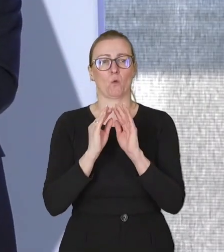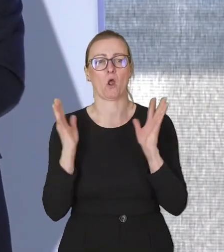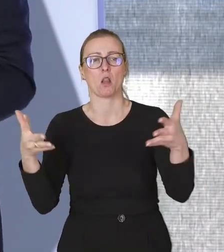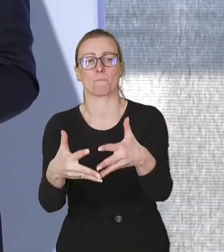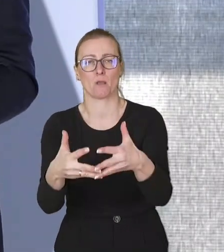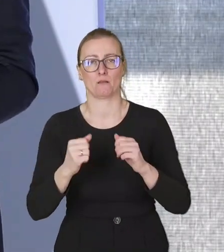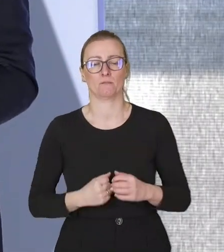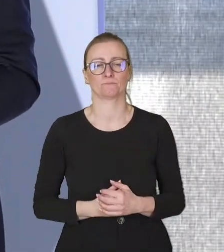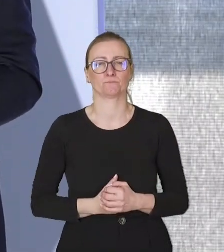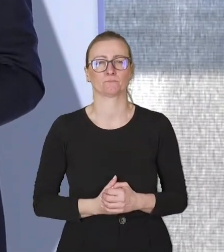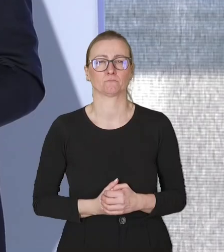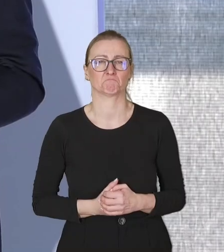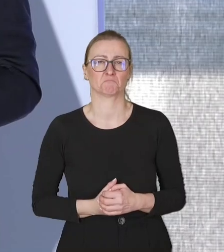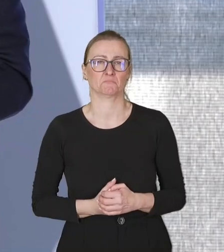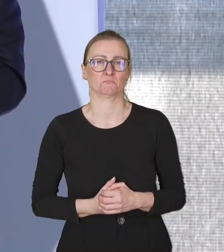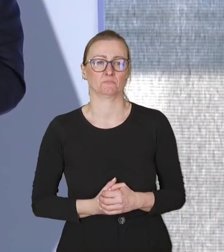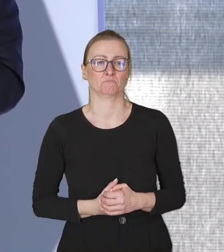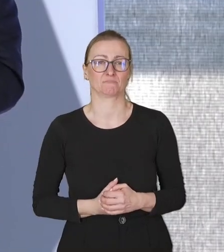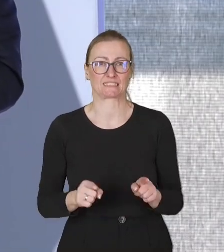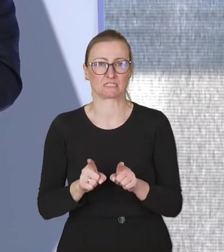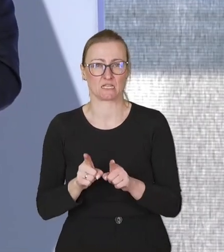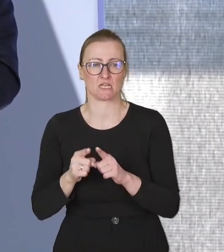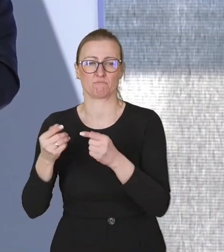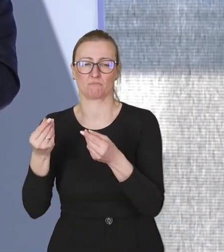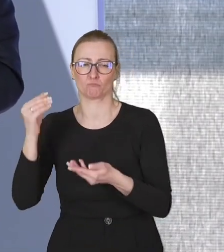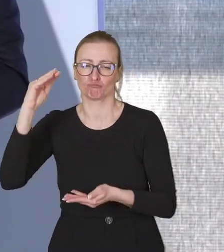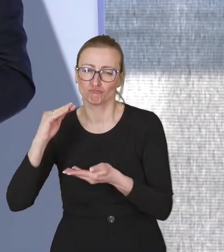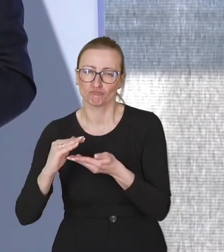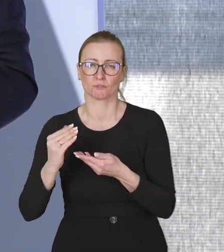and months. And the third, reducing excessive